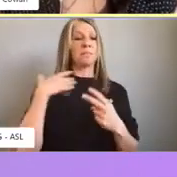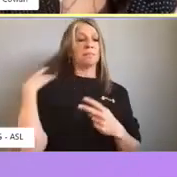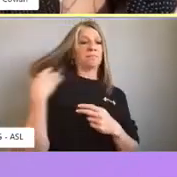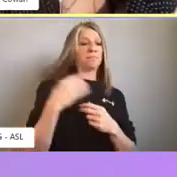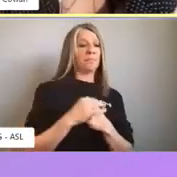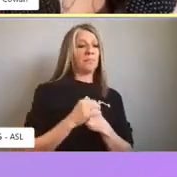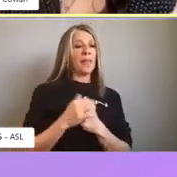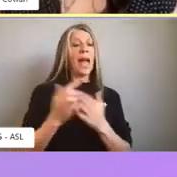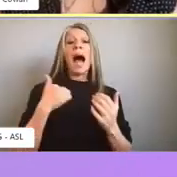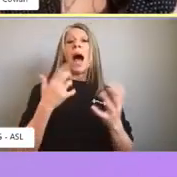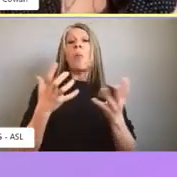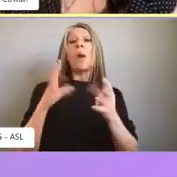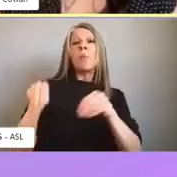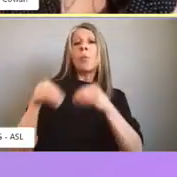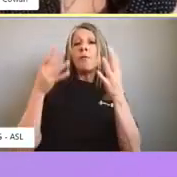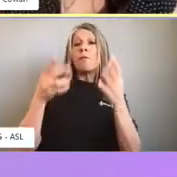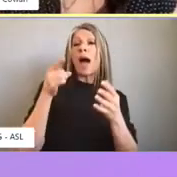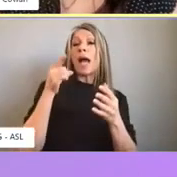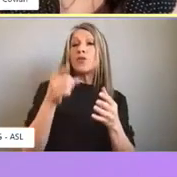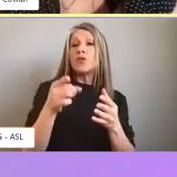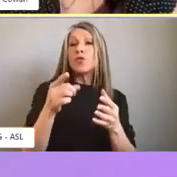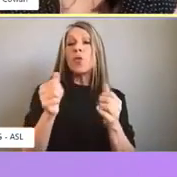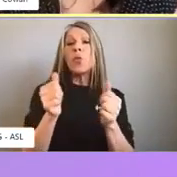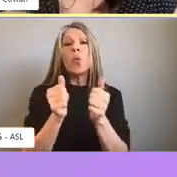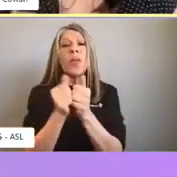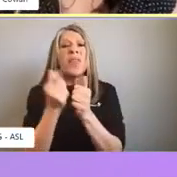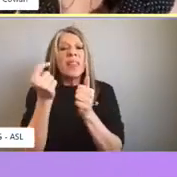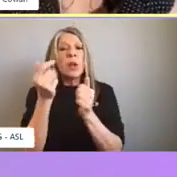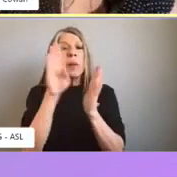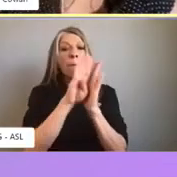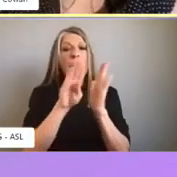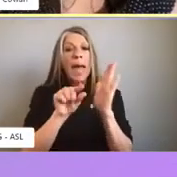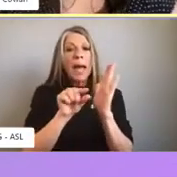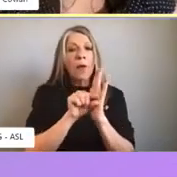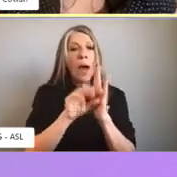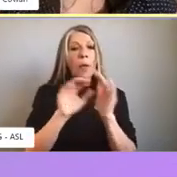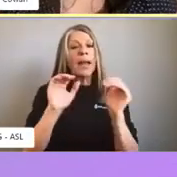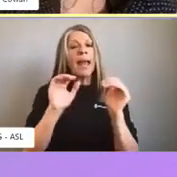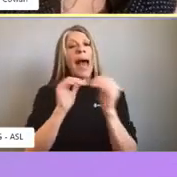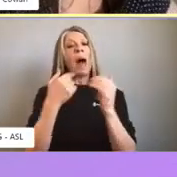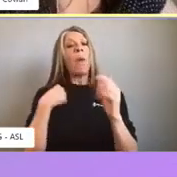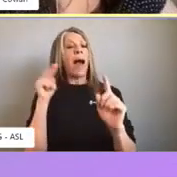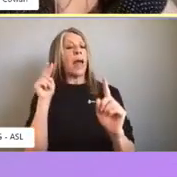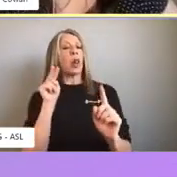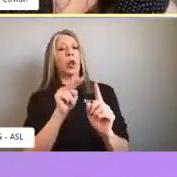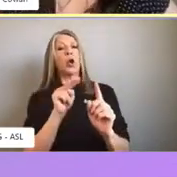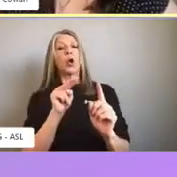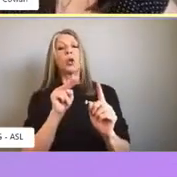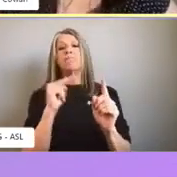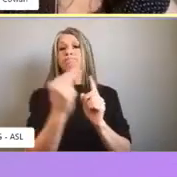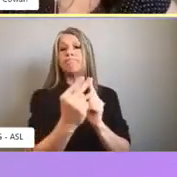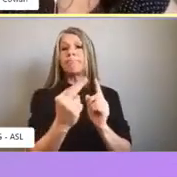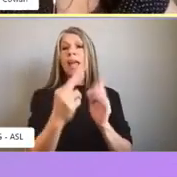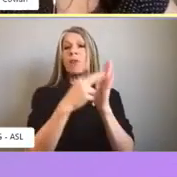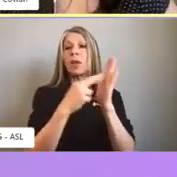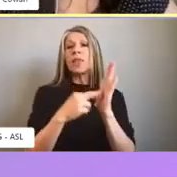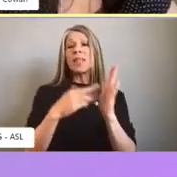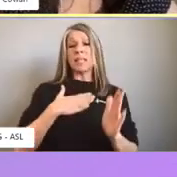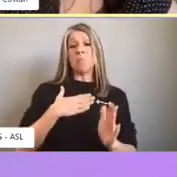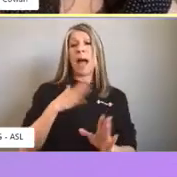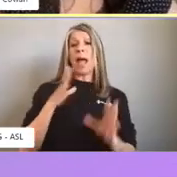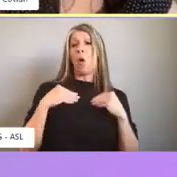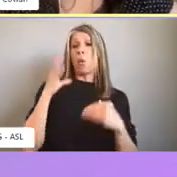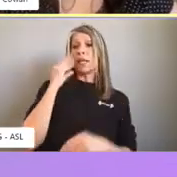So I want to provide you with a little bit of background on how I personally look at regulations. So this is based on my own